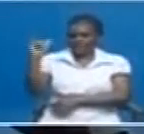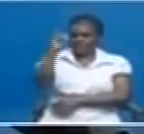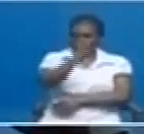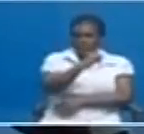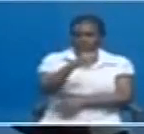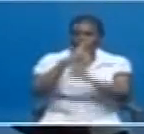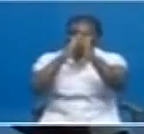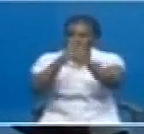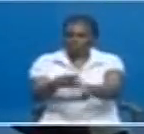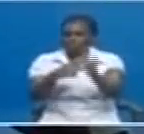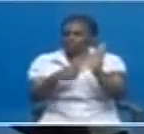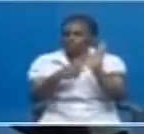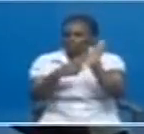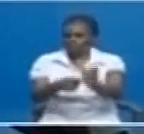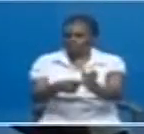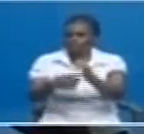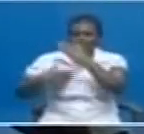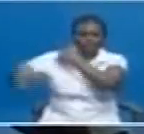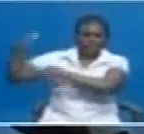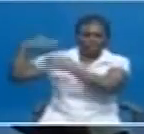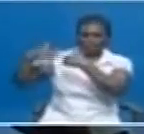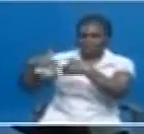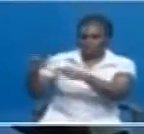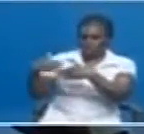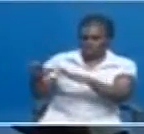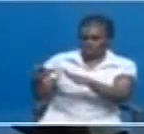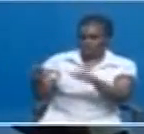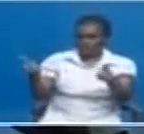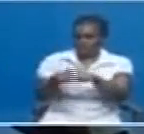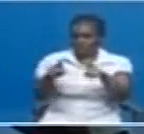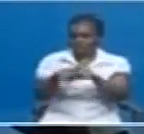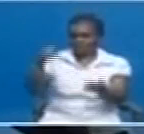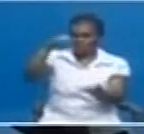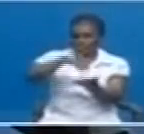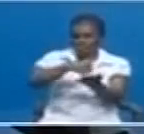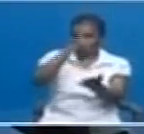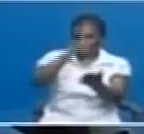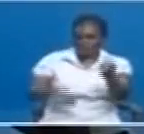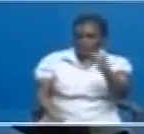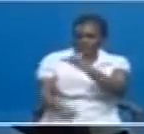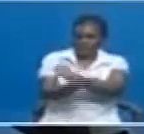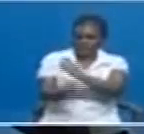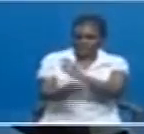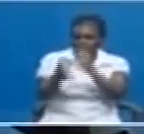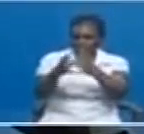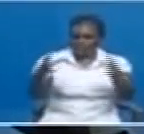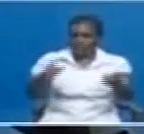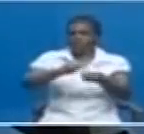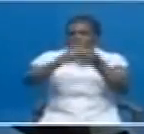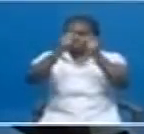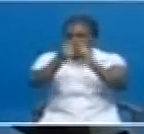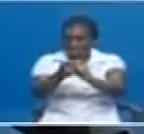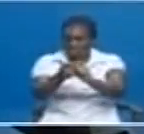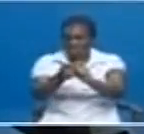after the airline released its full year results. The historic loss was fueled by a combination of exponential growth that did not translate